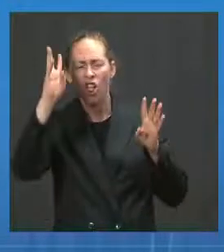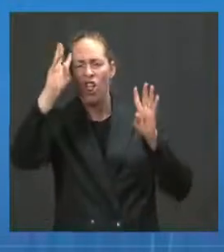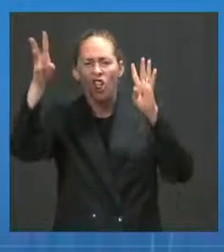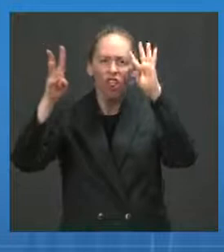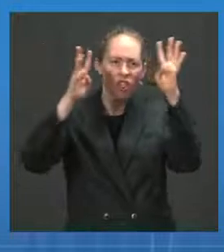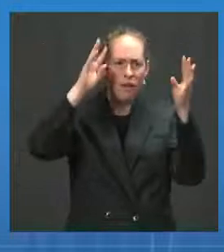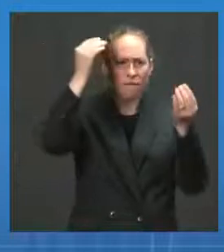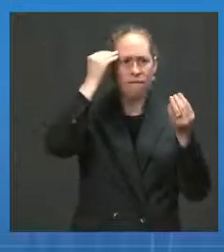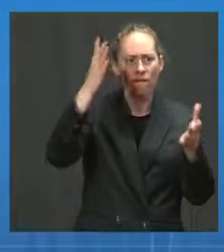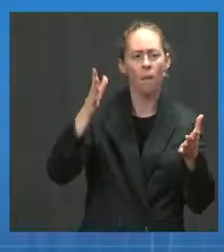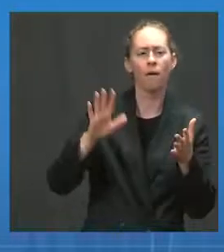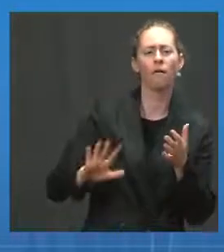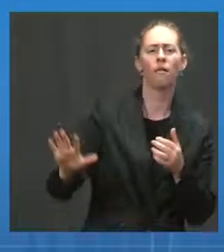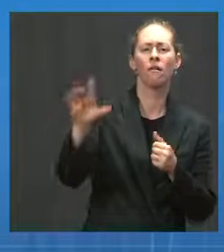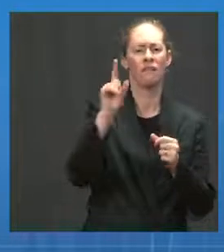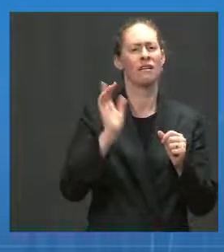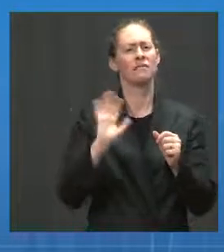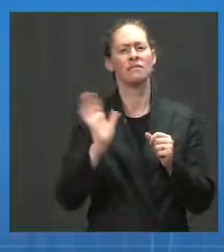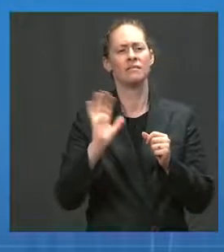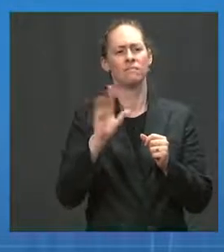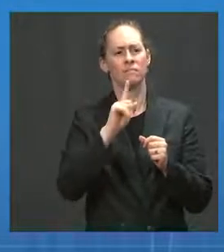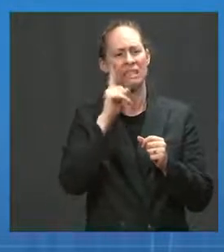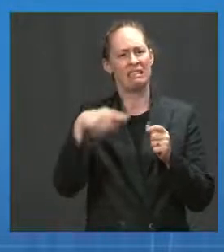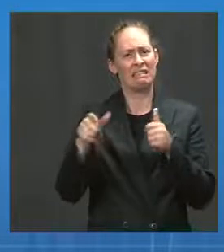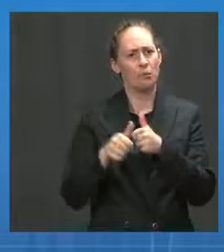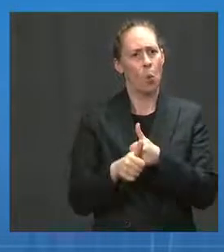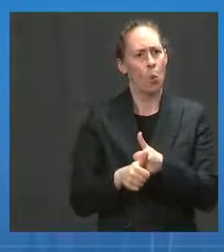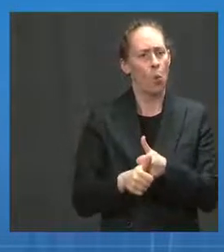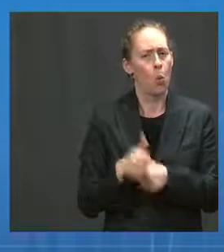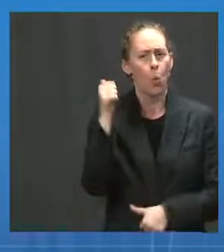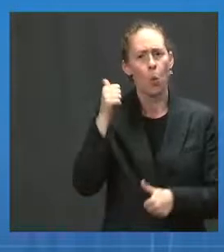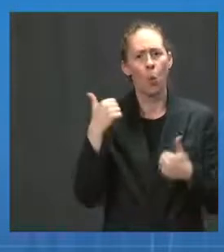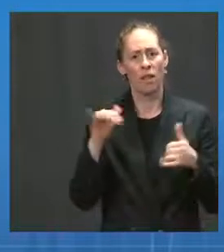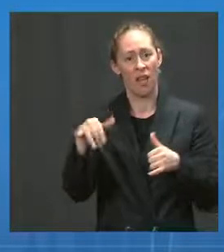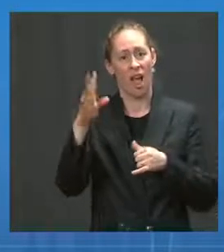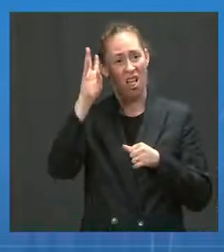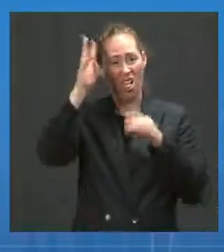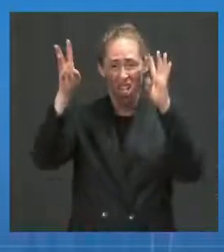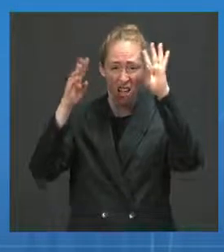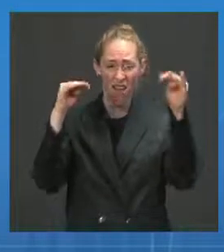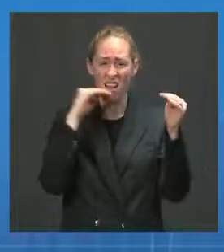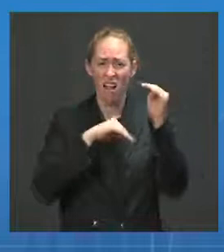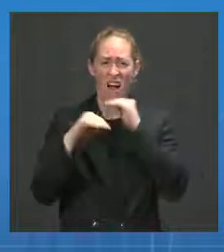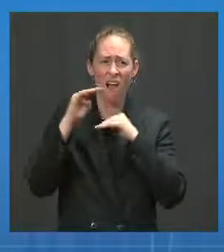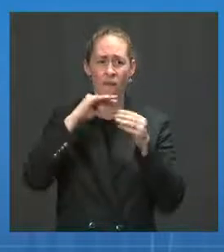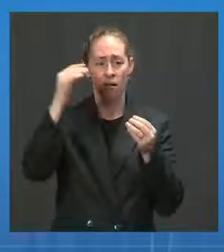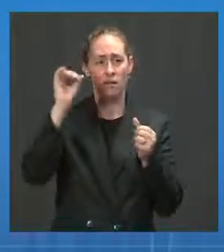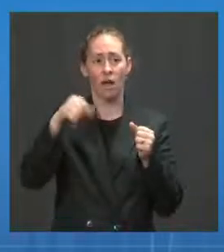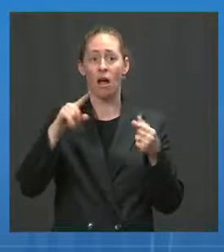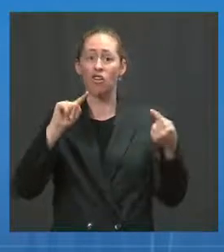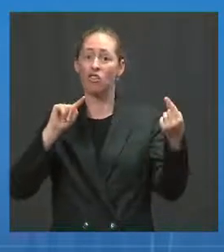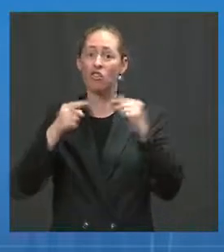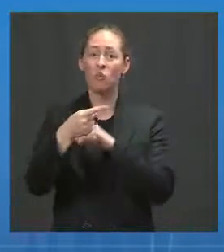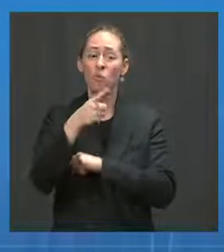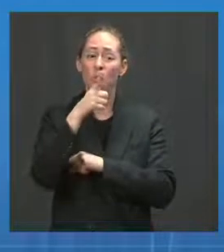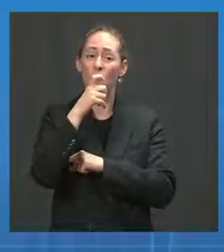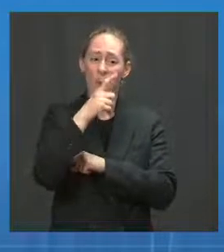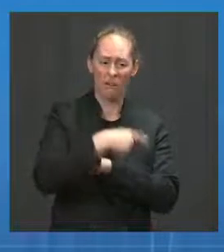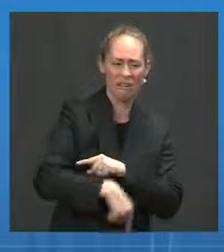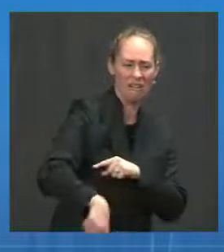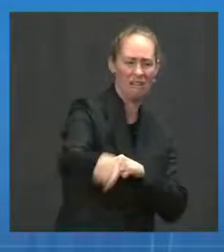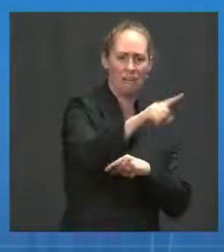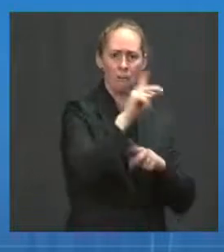Those who peddle and promote these dangerous lies are harming the very people who are most at risk and furthering